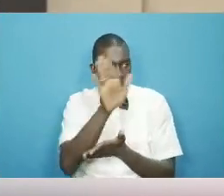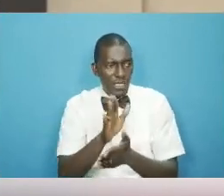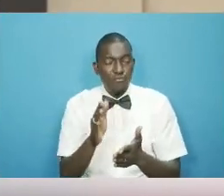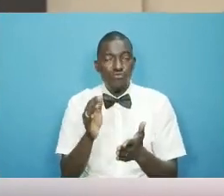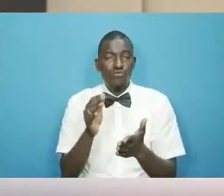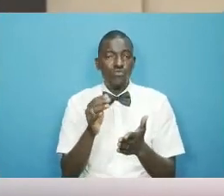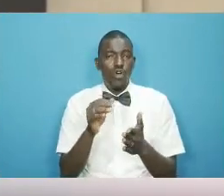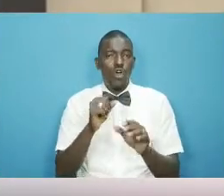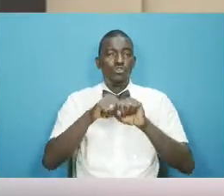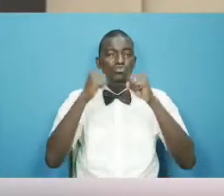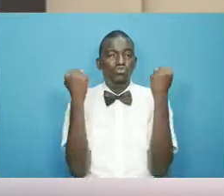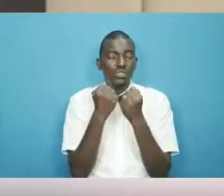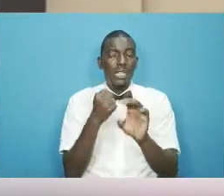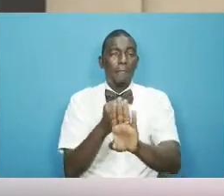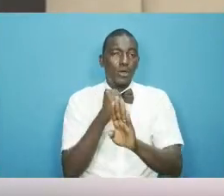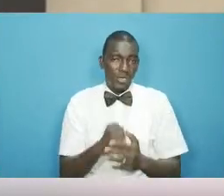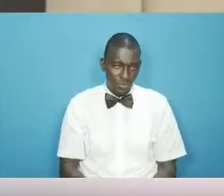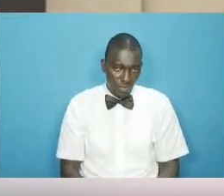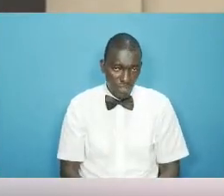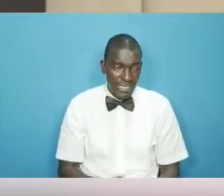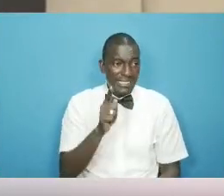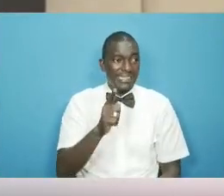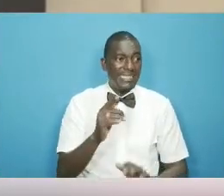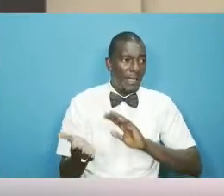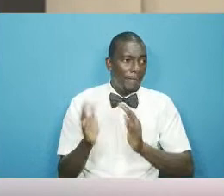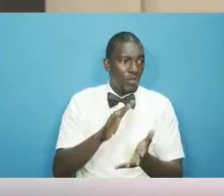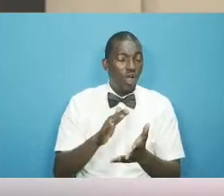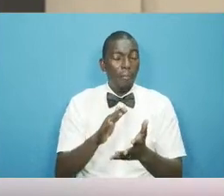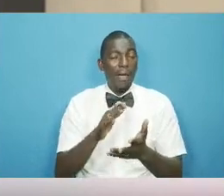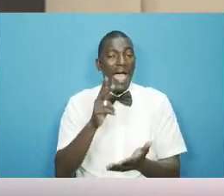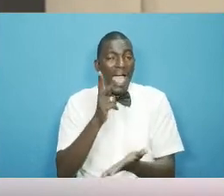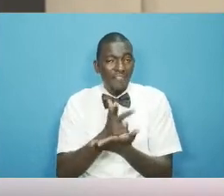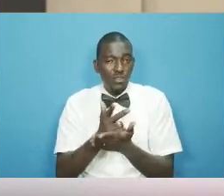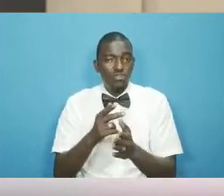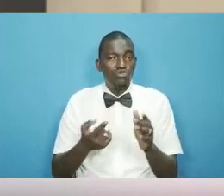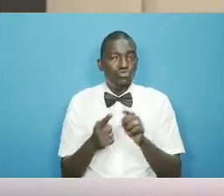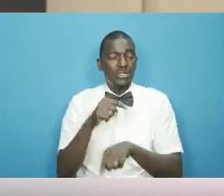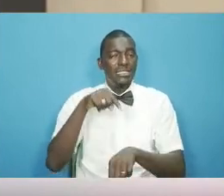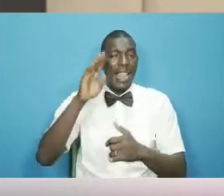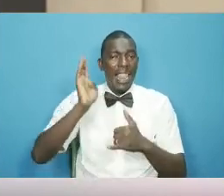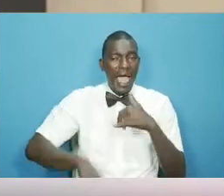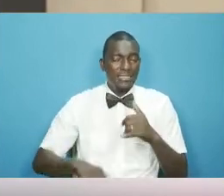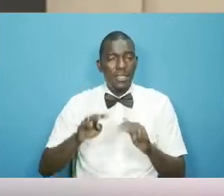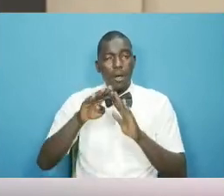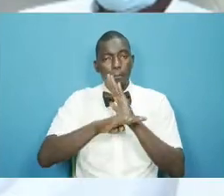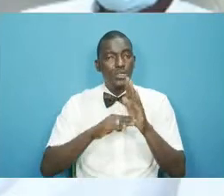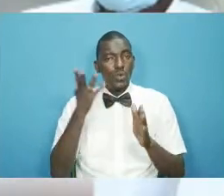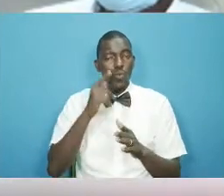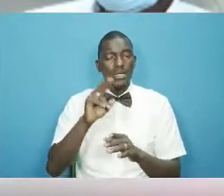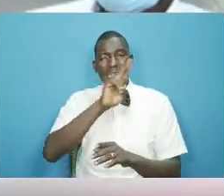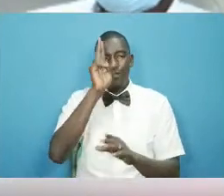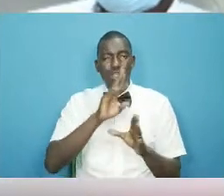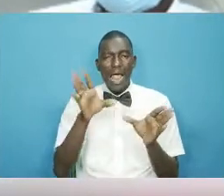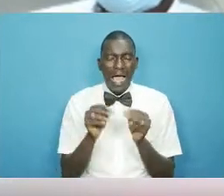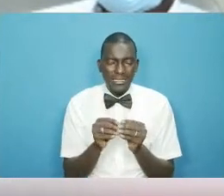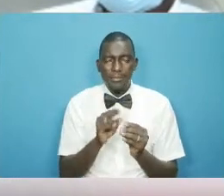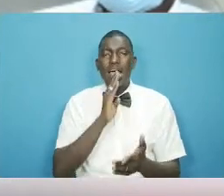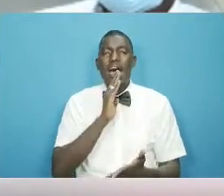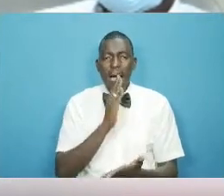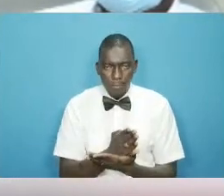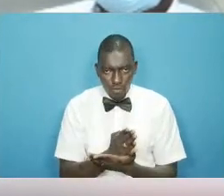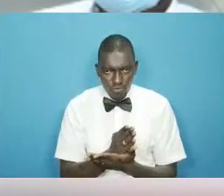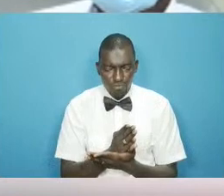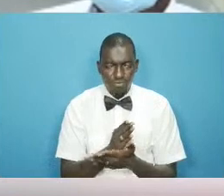social protection. This became evident during the last budget session when Parliament approved a large